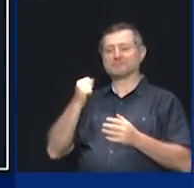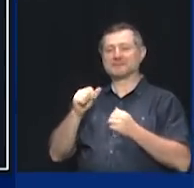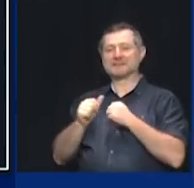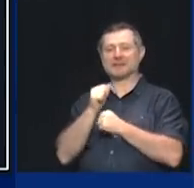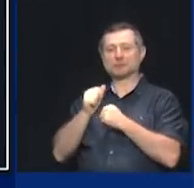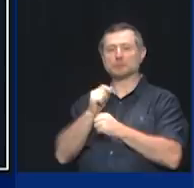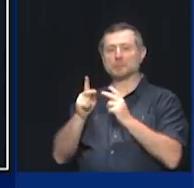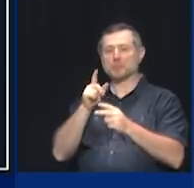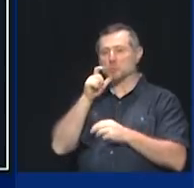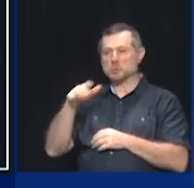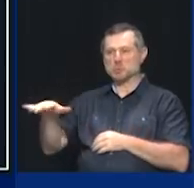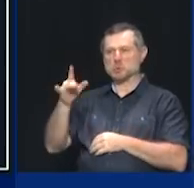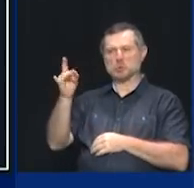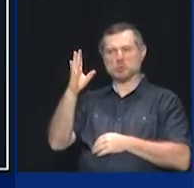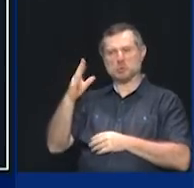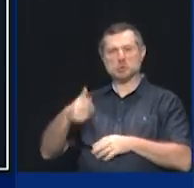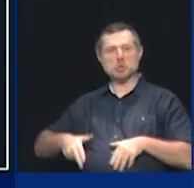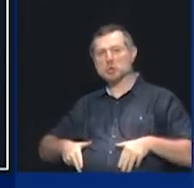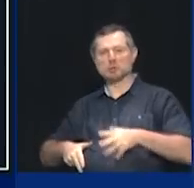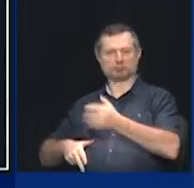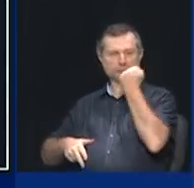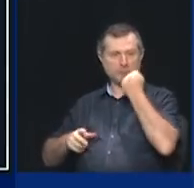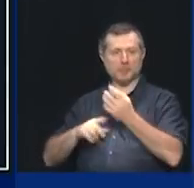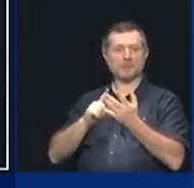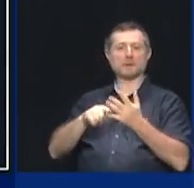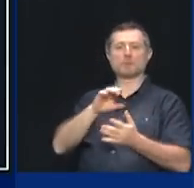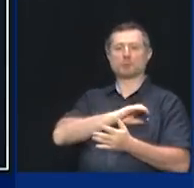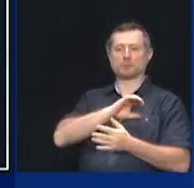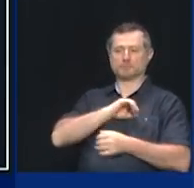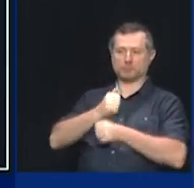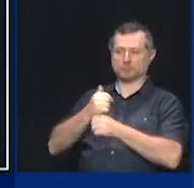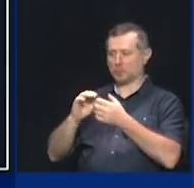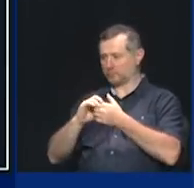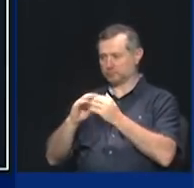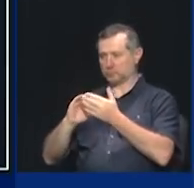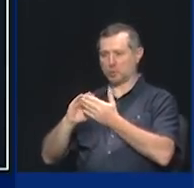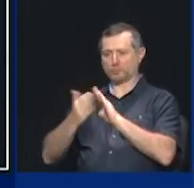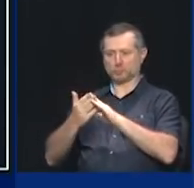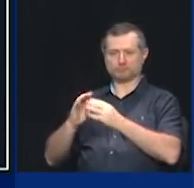to rebuild the police-community relationship, period.